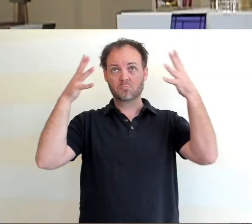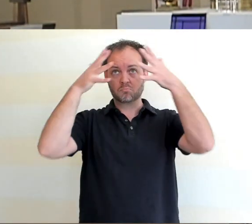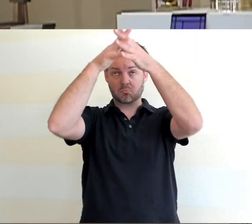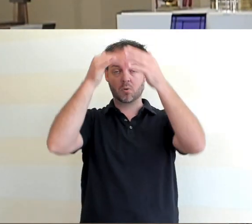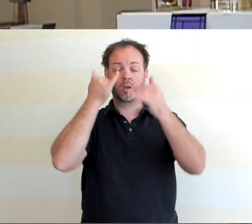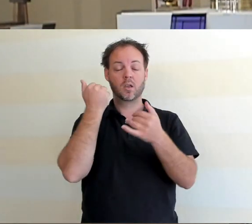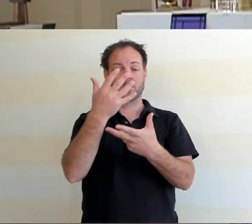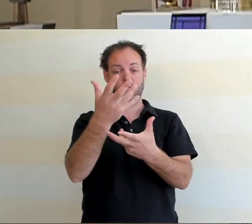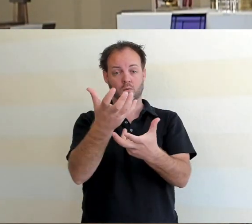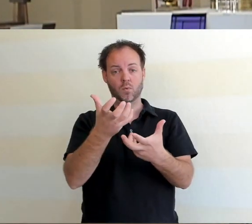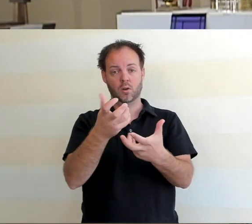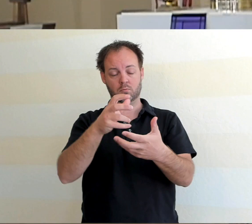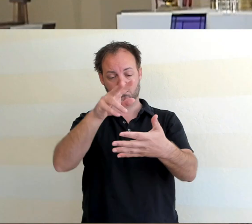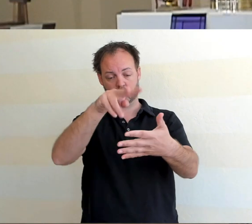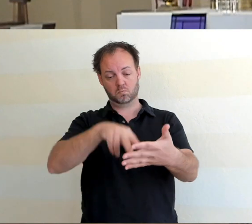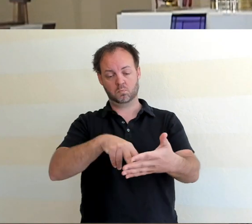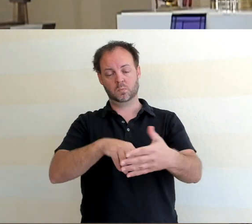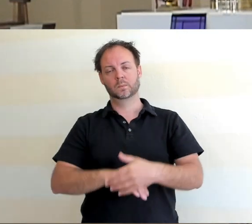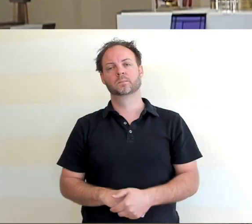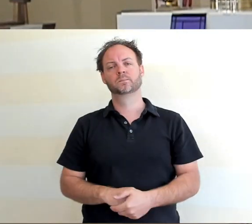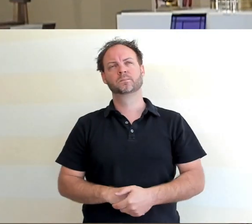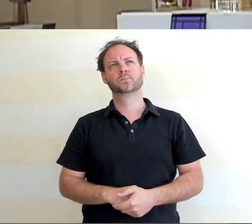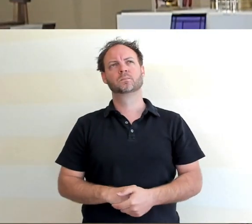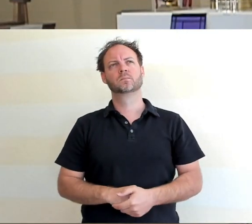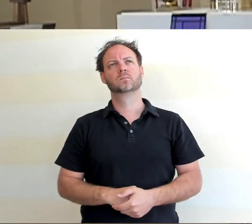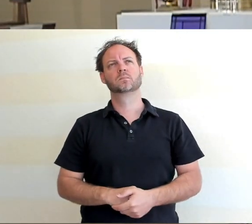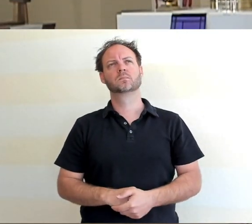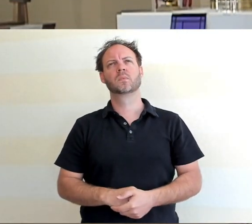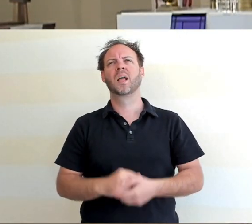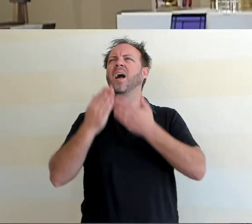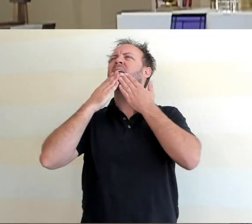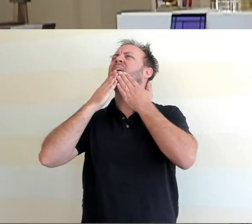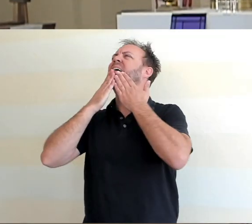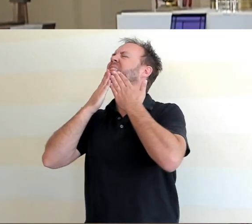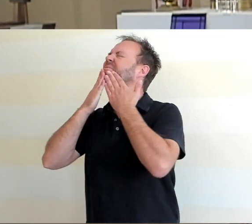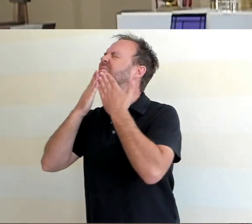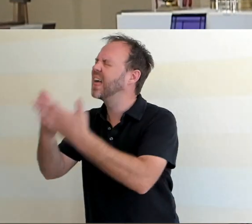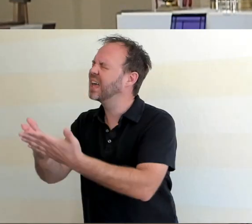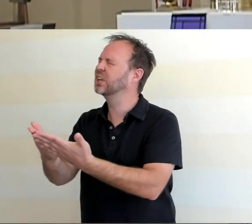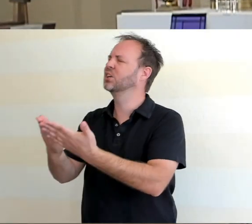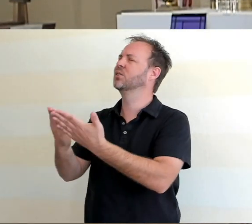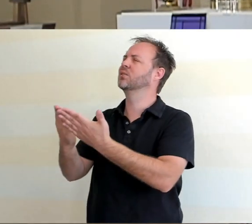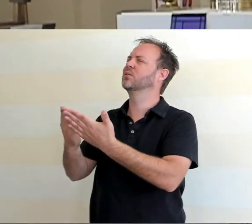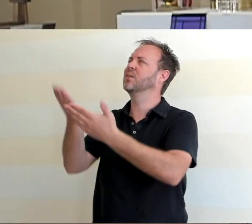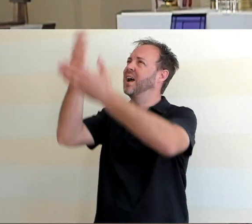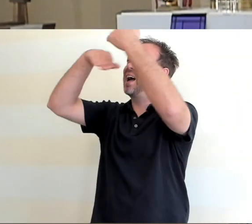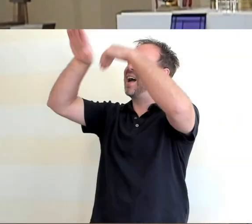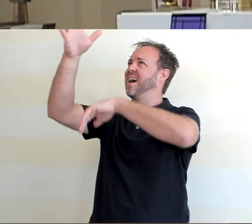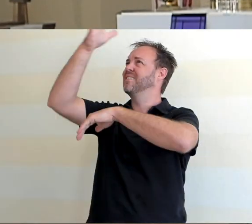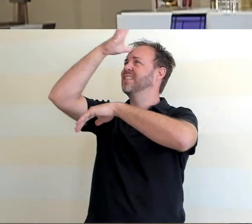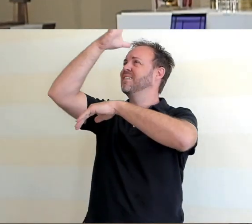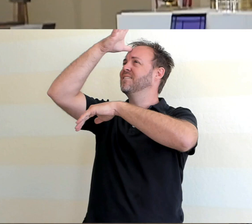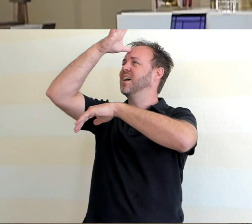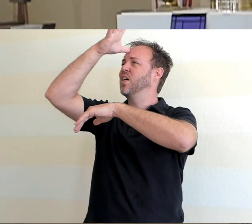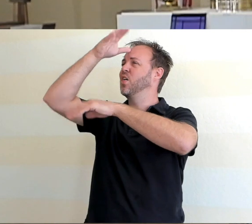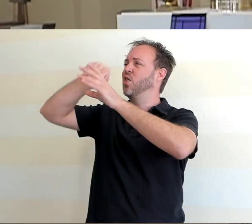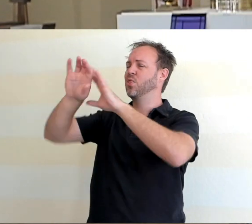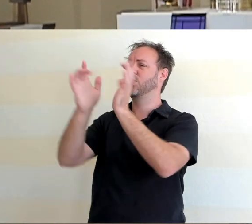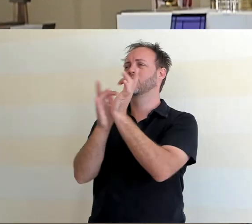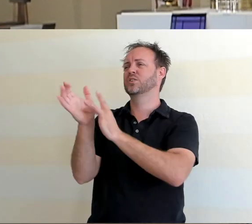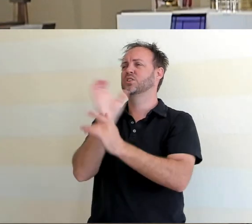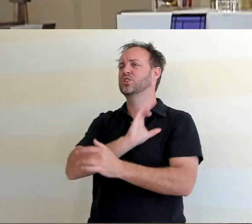morning prayer goes like this: "I thank you, my heavenly Father, through Jesus Christ, your dear